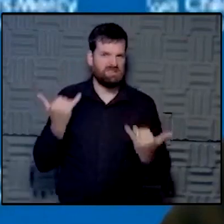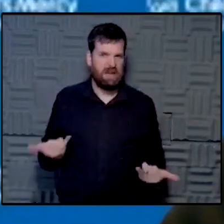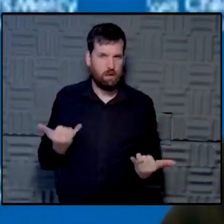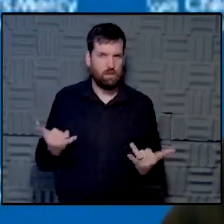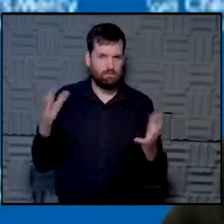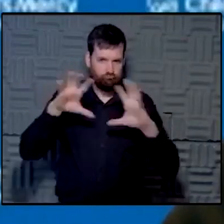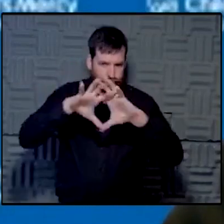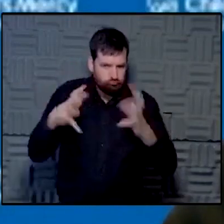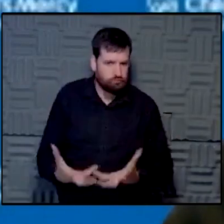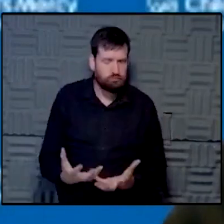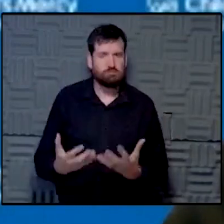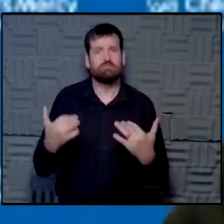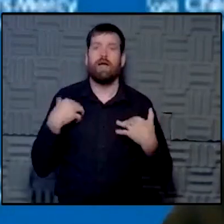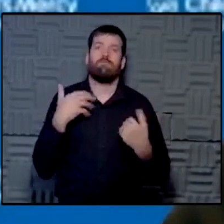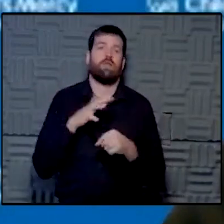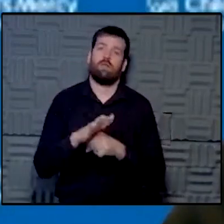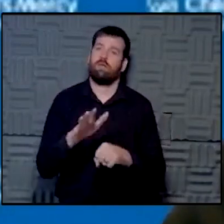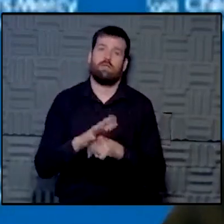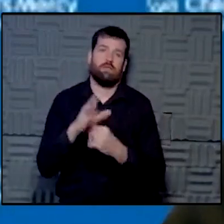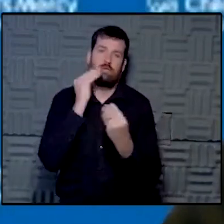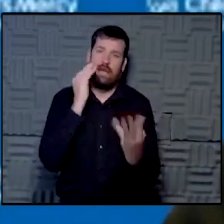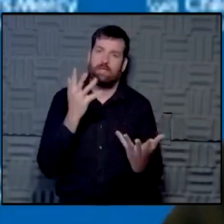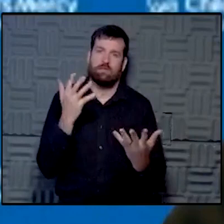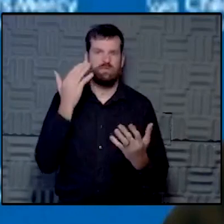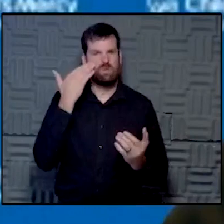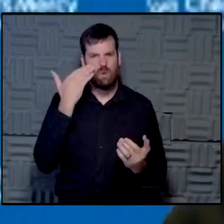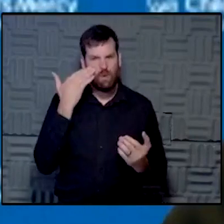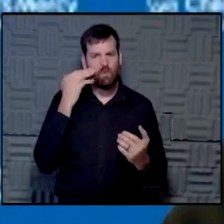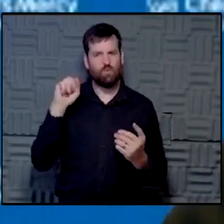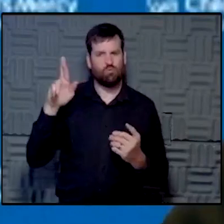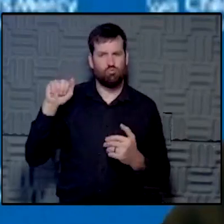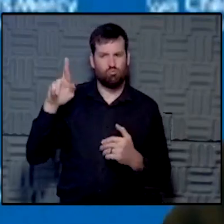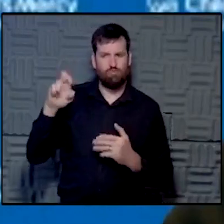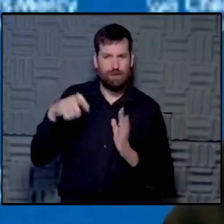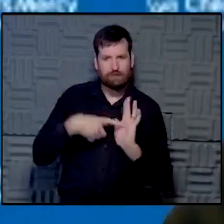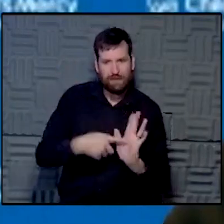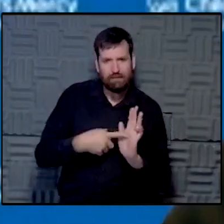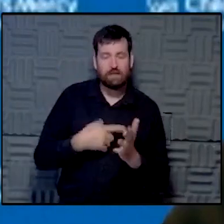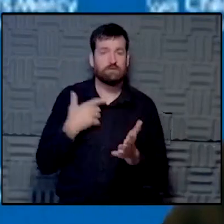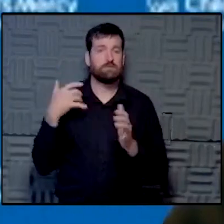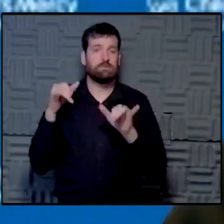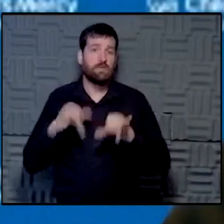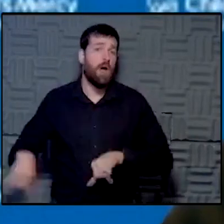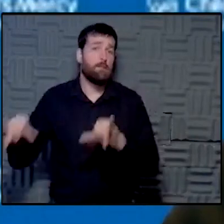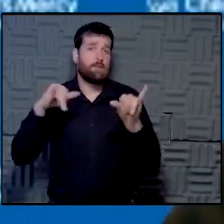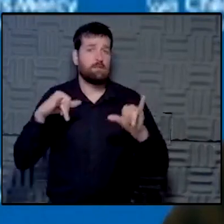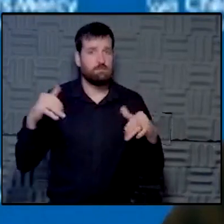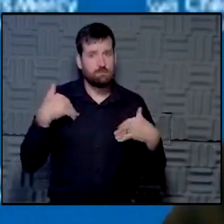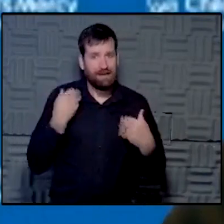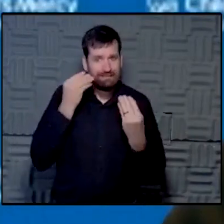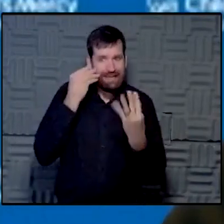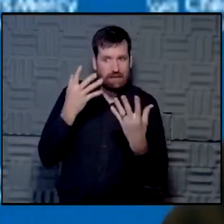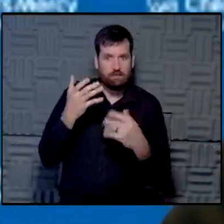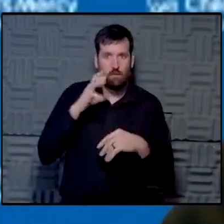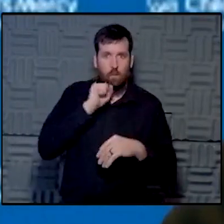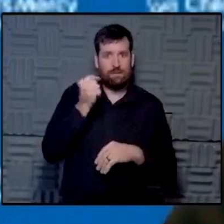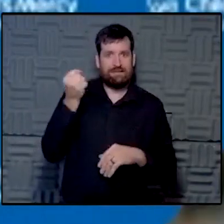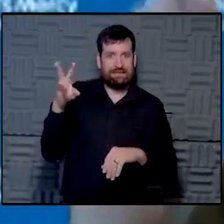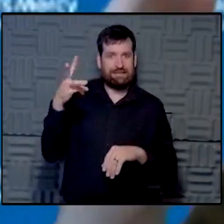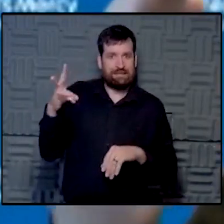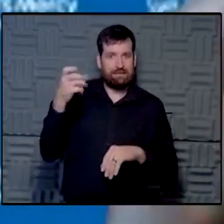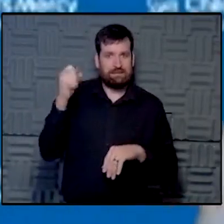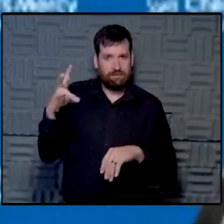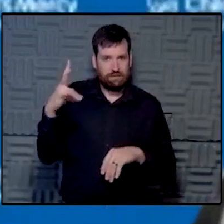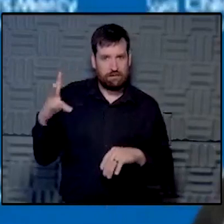We have sufficient data to know what the rare side effects are, the common ones, and we have data in 16 and 17-year-olds.